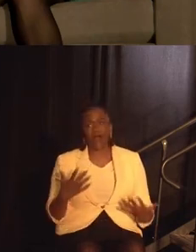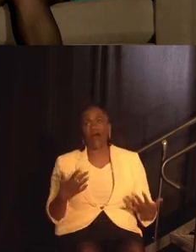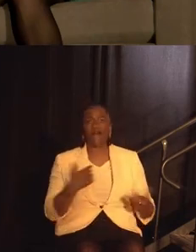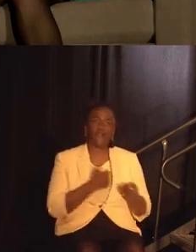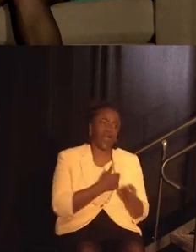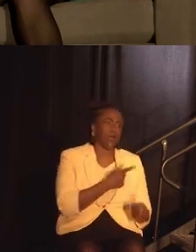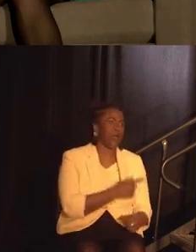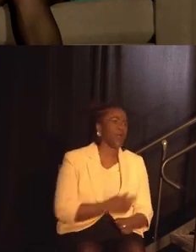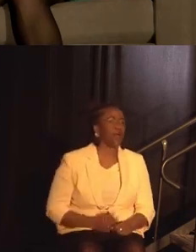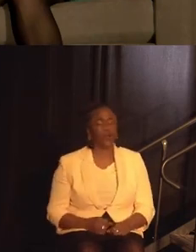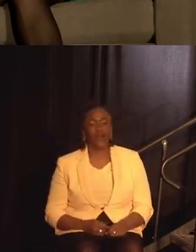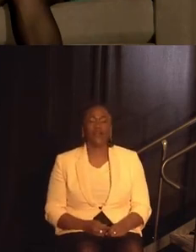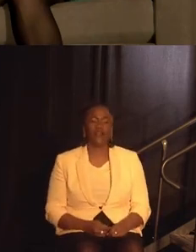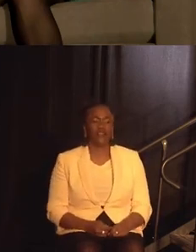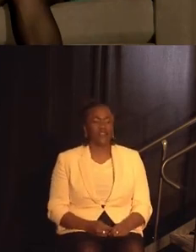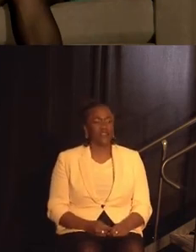Okay.